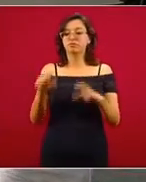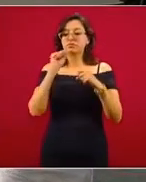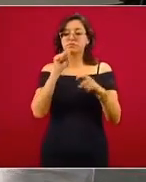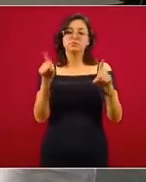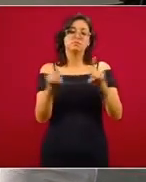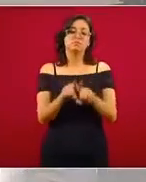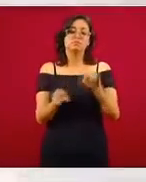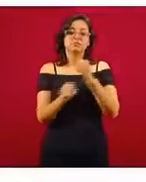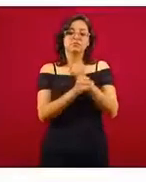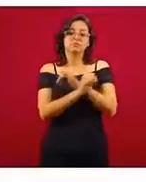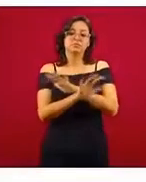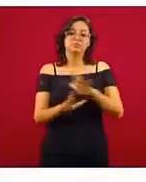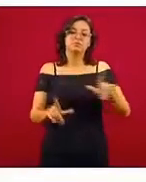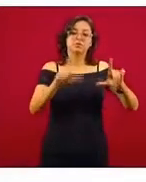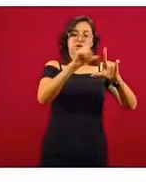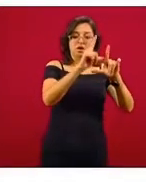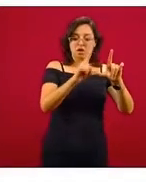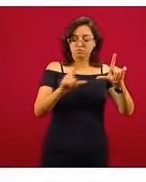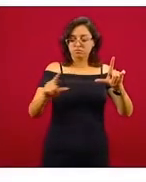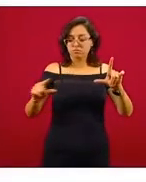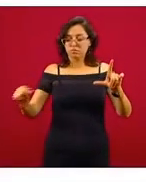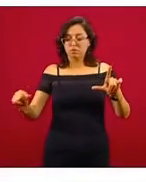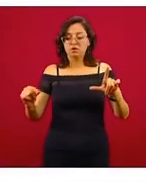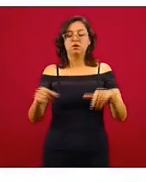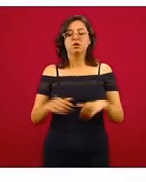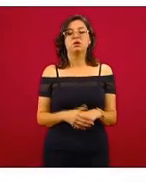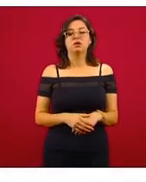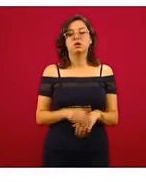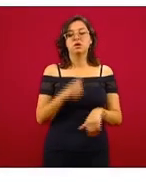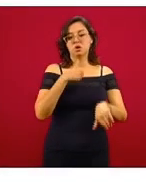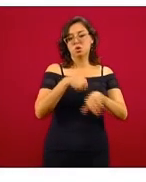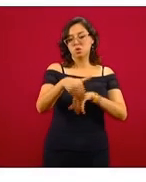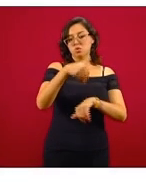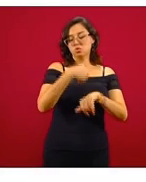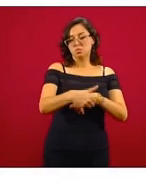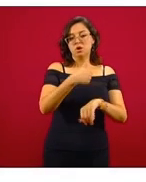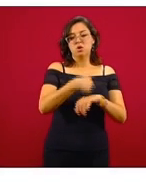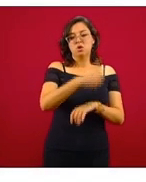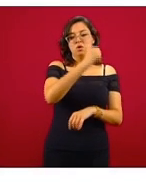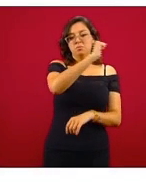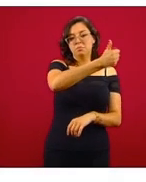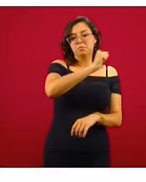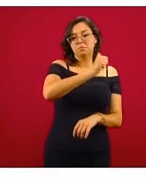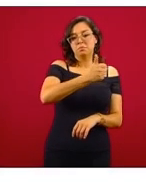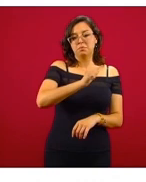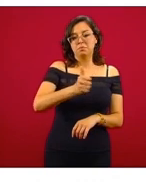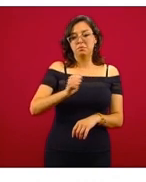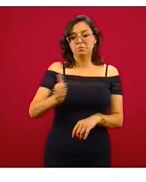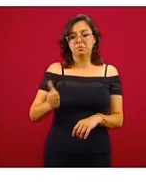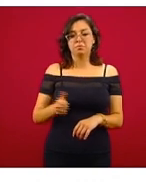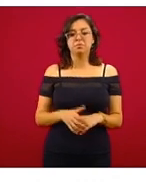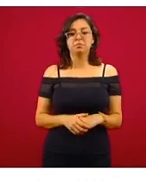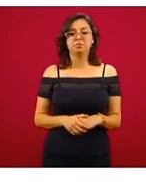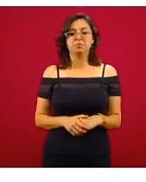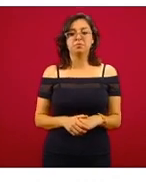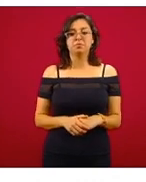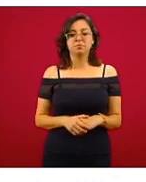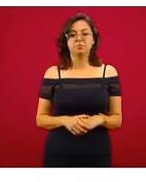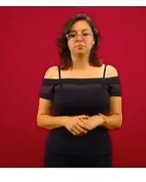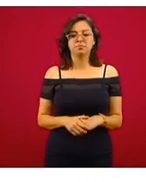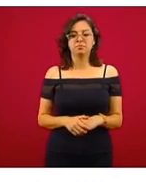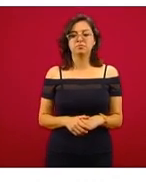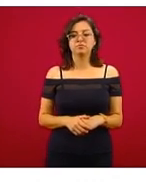in dark red, because they have a much higher concentration of cases. Here we have the